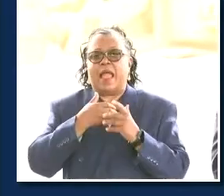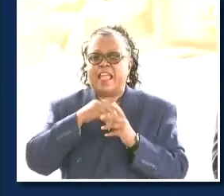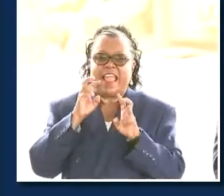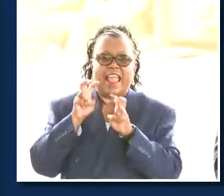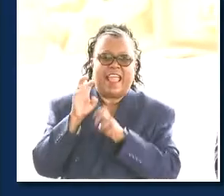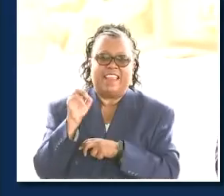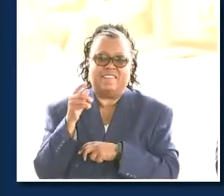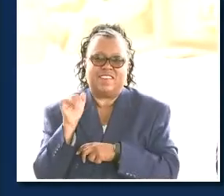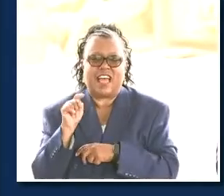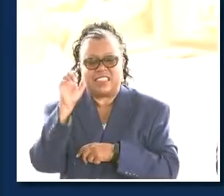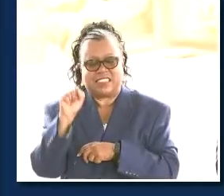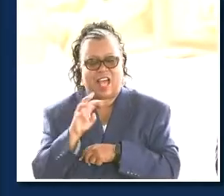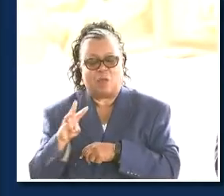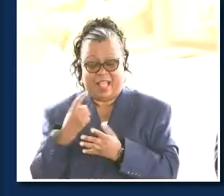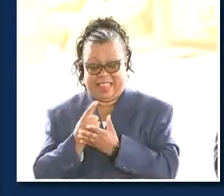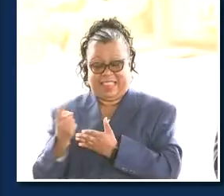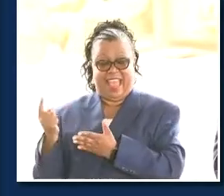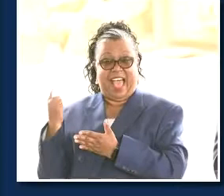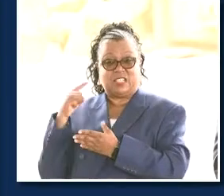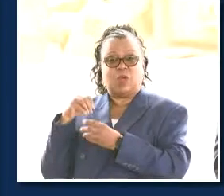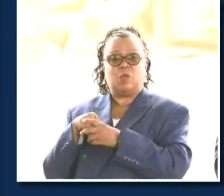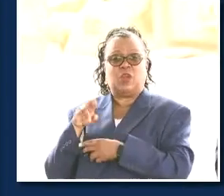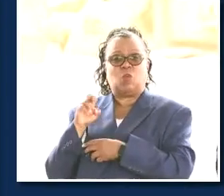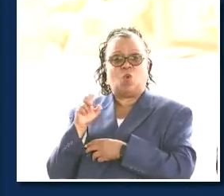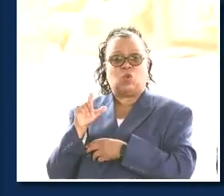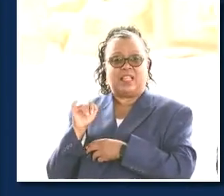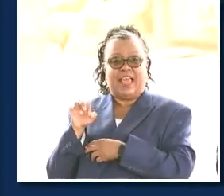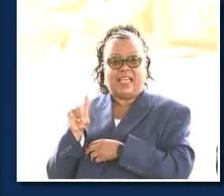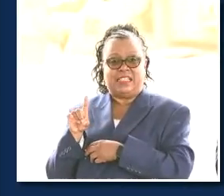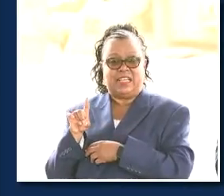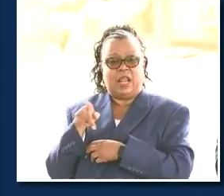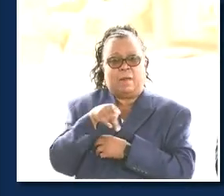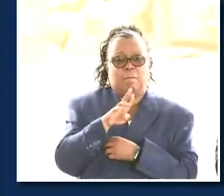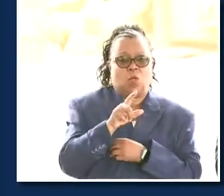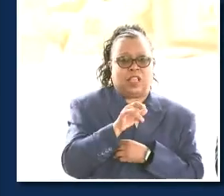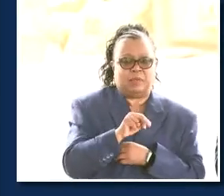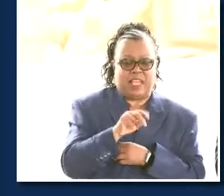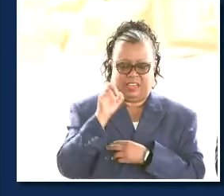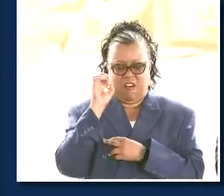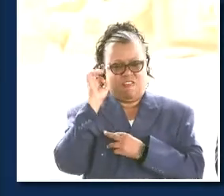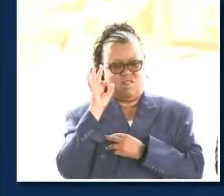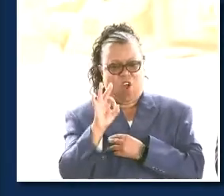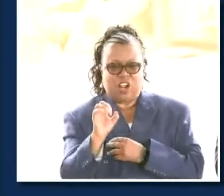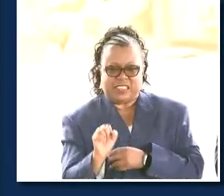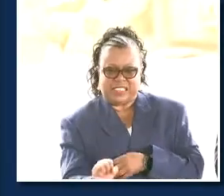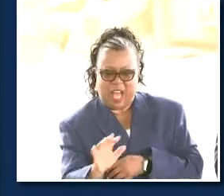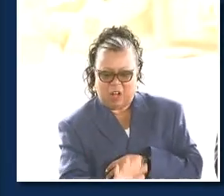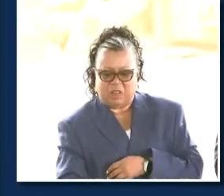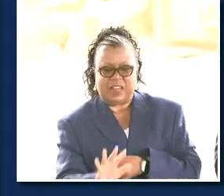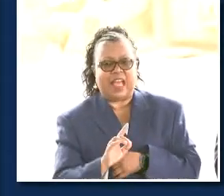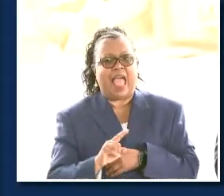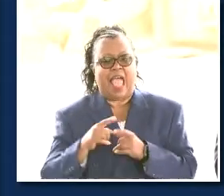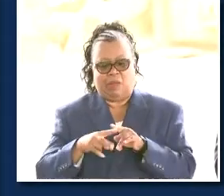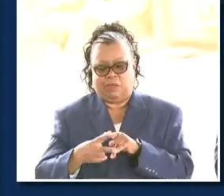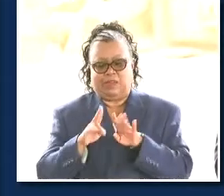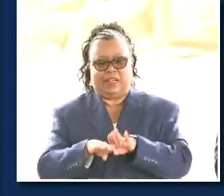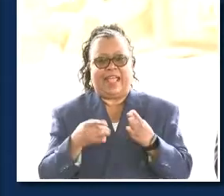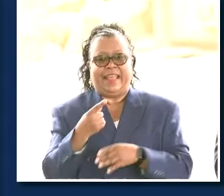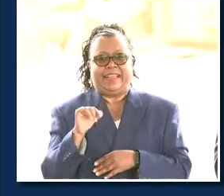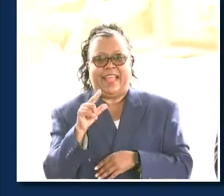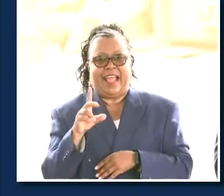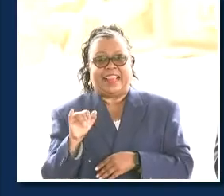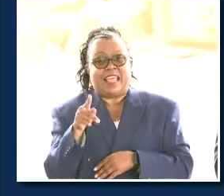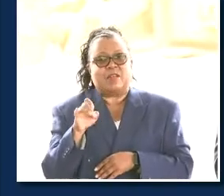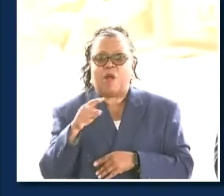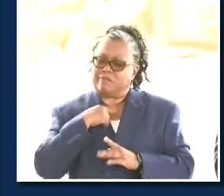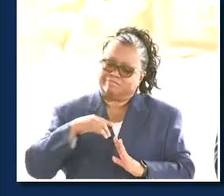and the mayor's vision. Last week we were in Roseland, Pullman on the far south side, and we were cutting a ribbon on Gately Park. It's